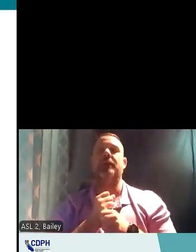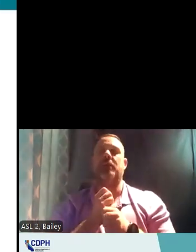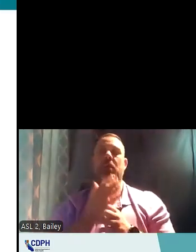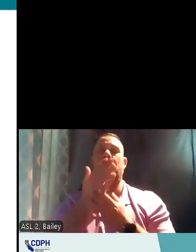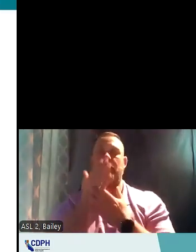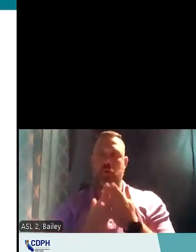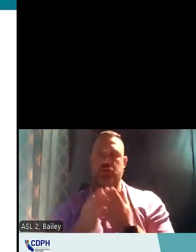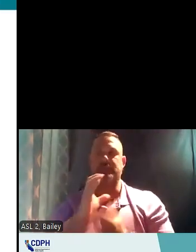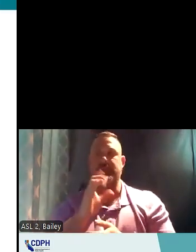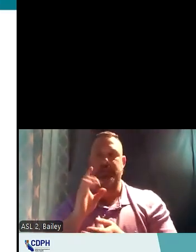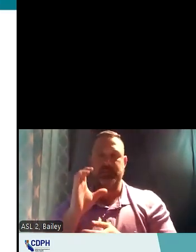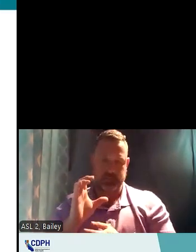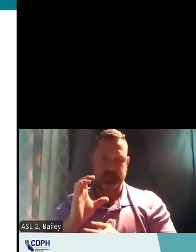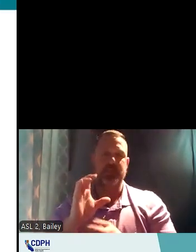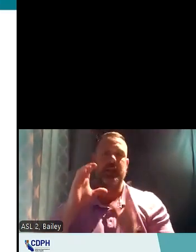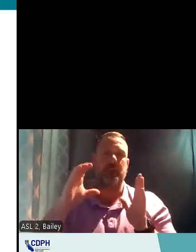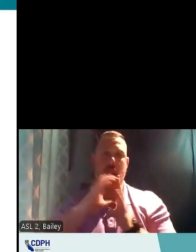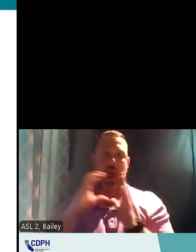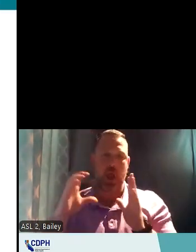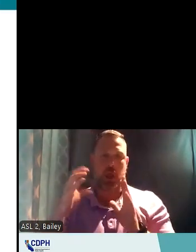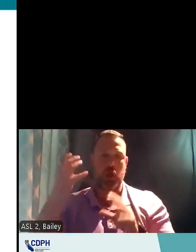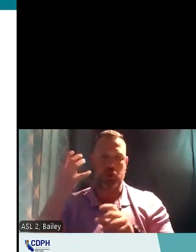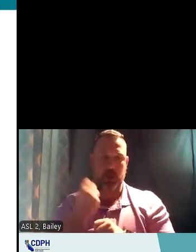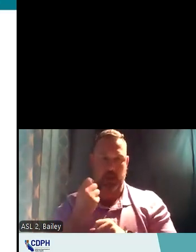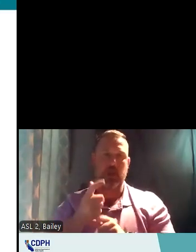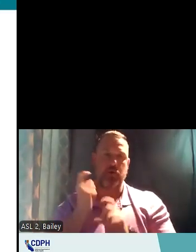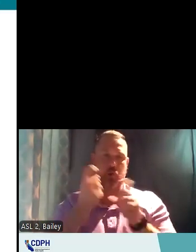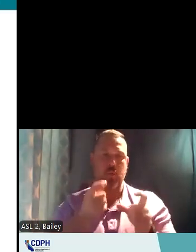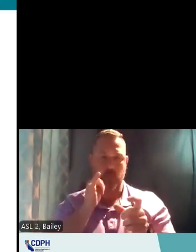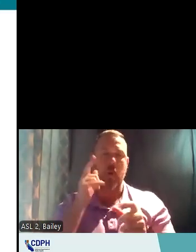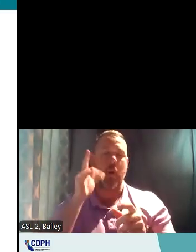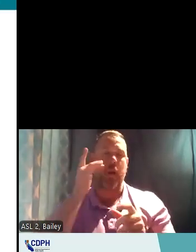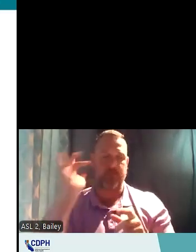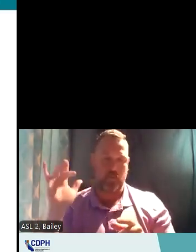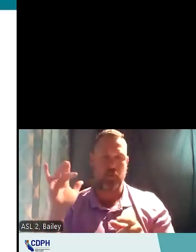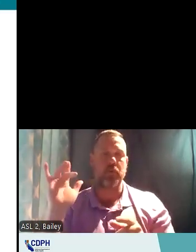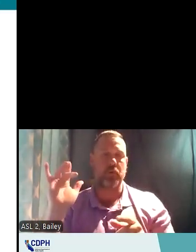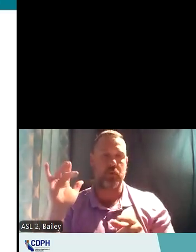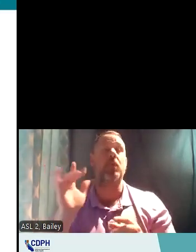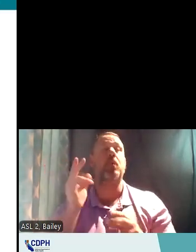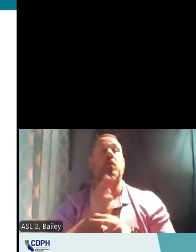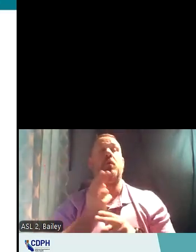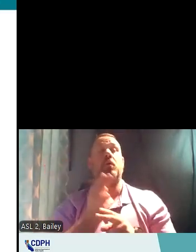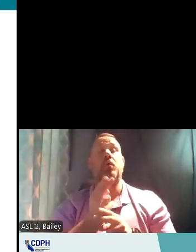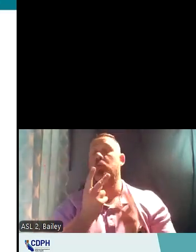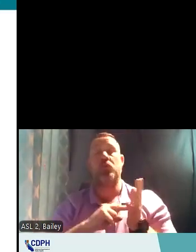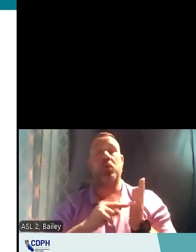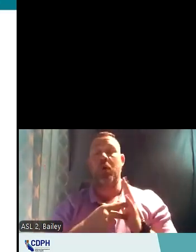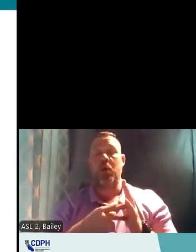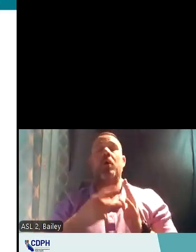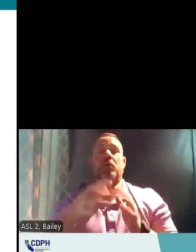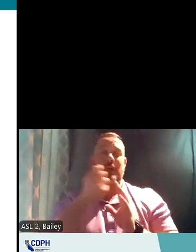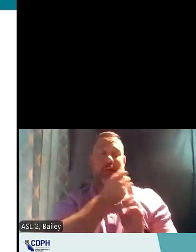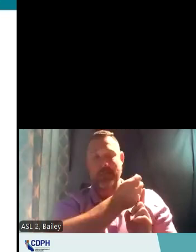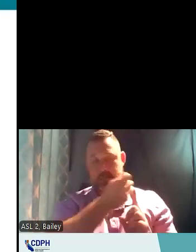of the CDC's block grant that was awarded to California. ADP intends to use this grant to expand the